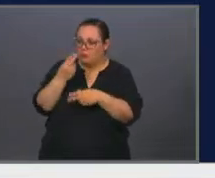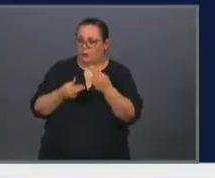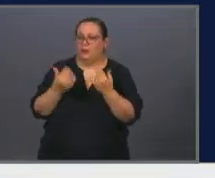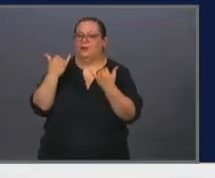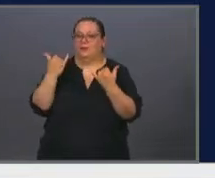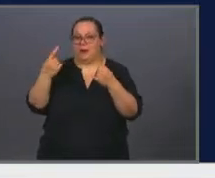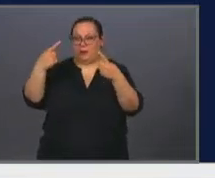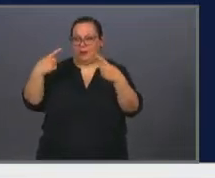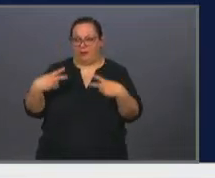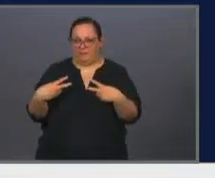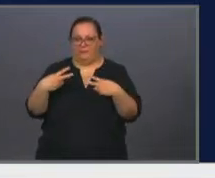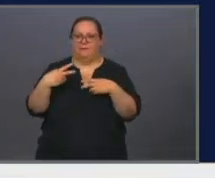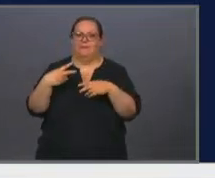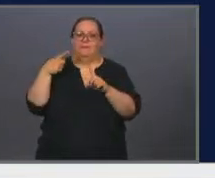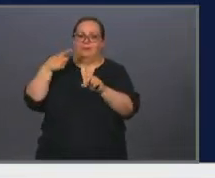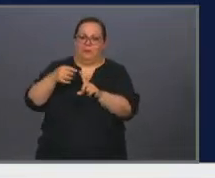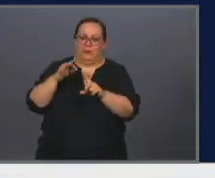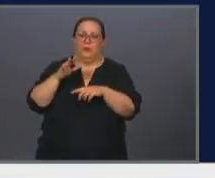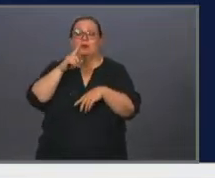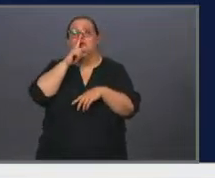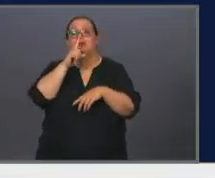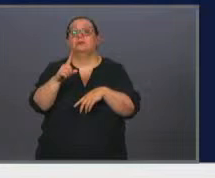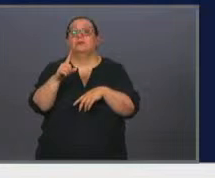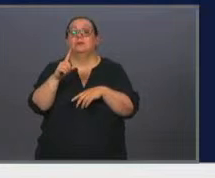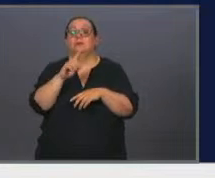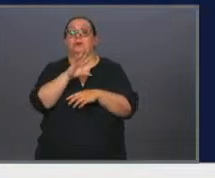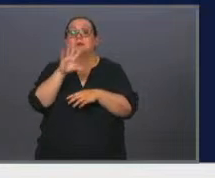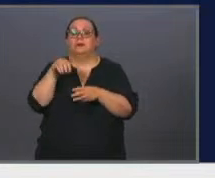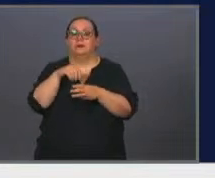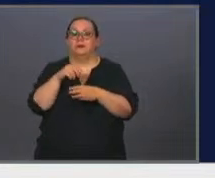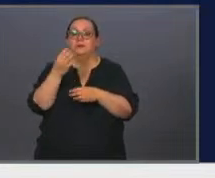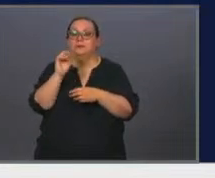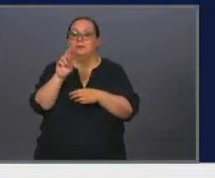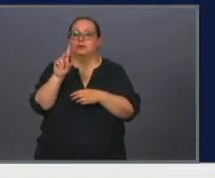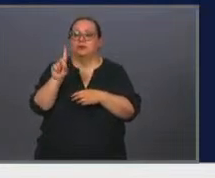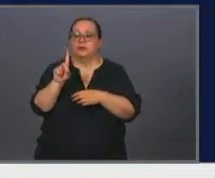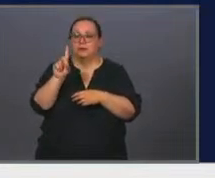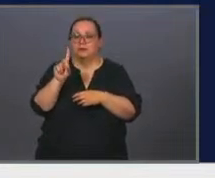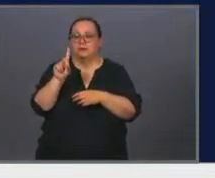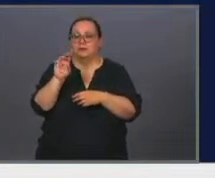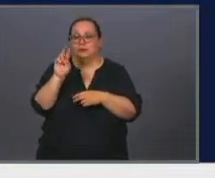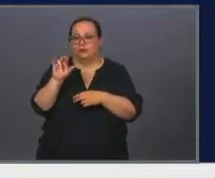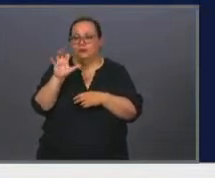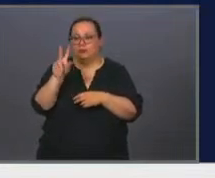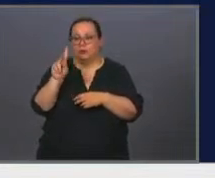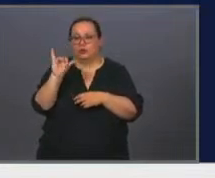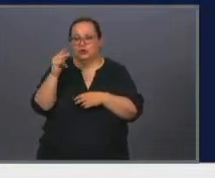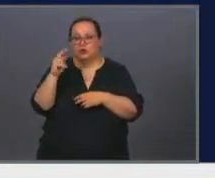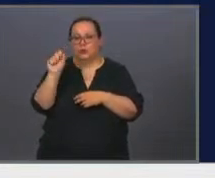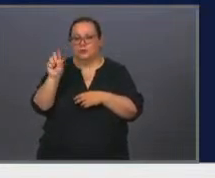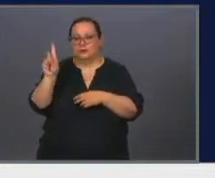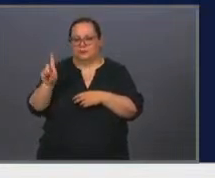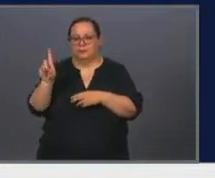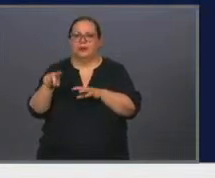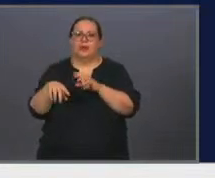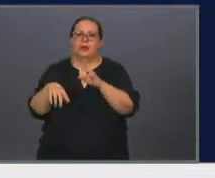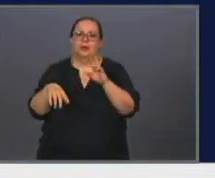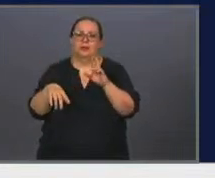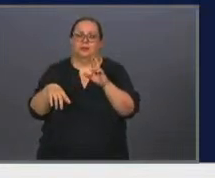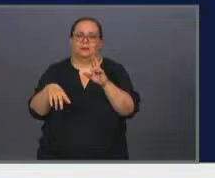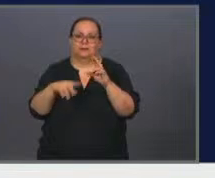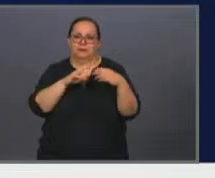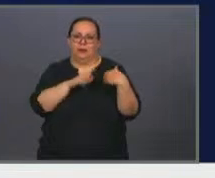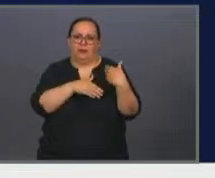of the debate featuring the Democratic challenger, Mr. Rick Jones, and the incumbent, Representative Blake Moore. They're running to